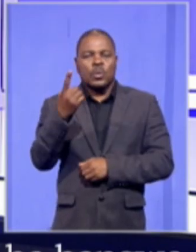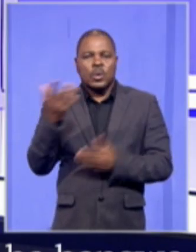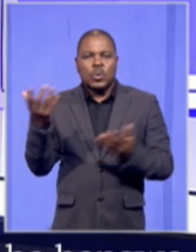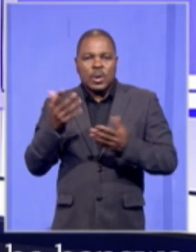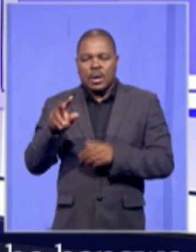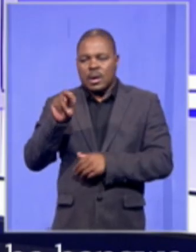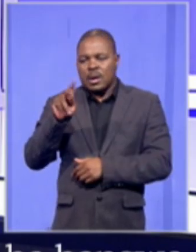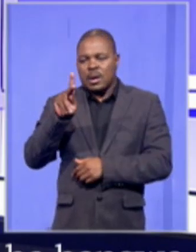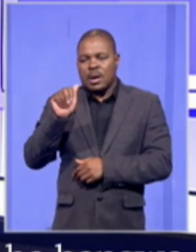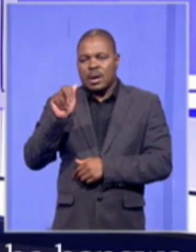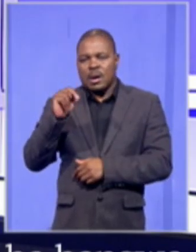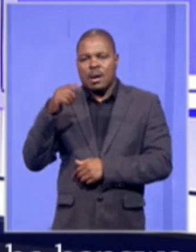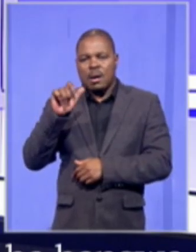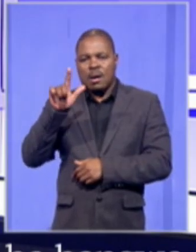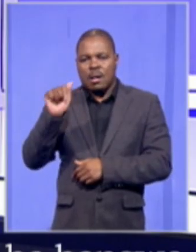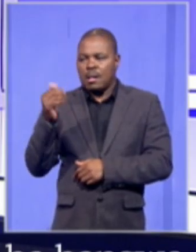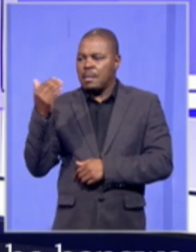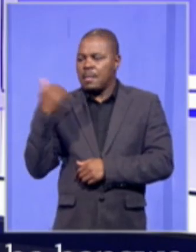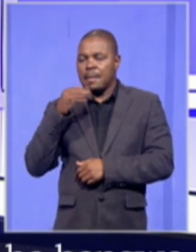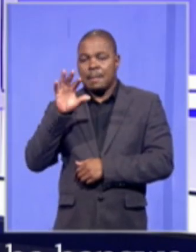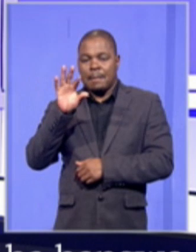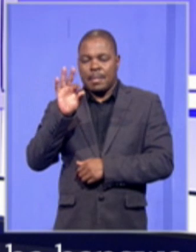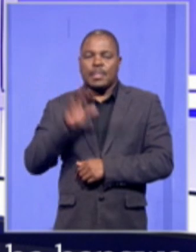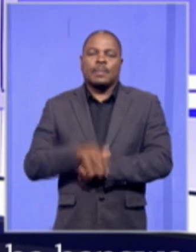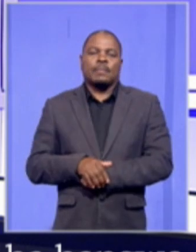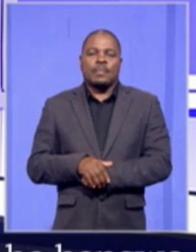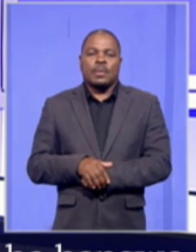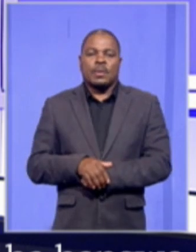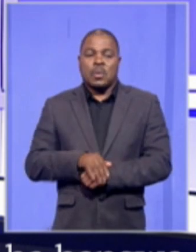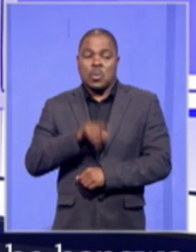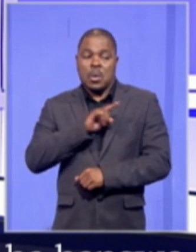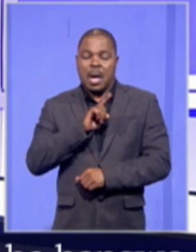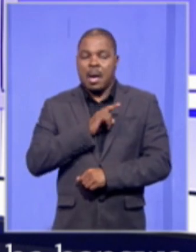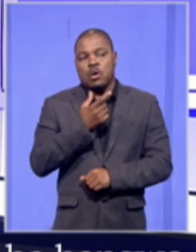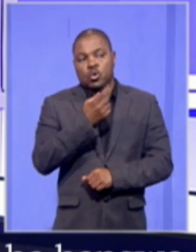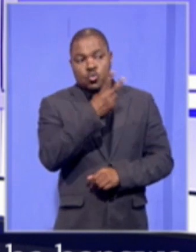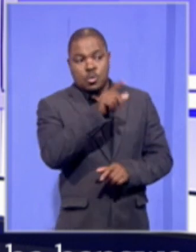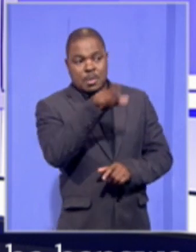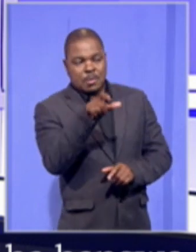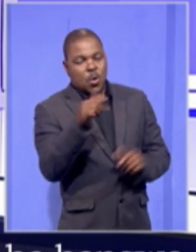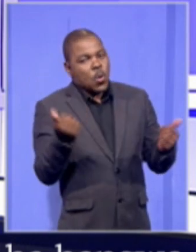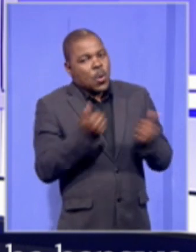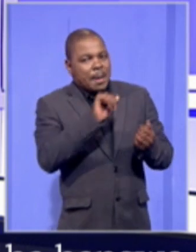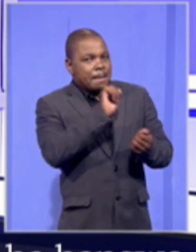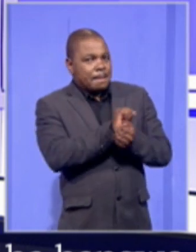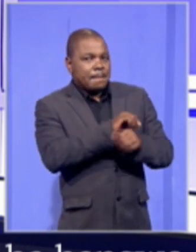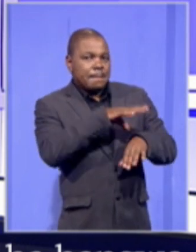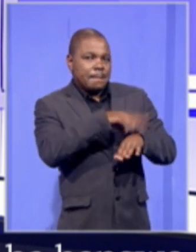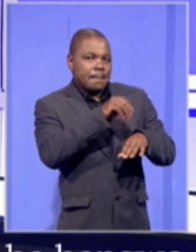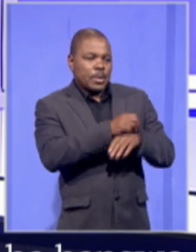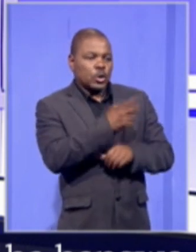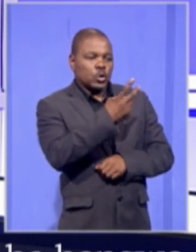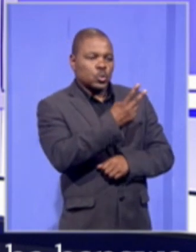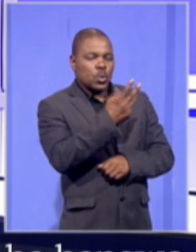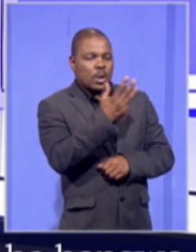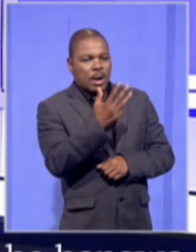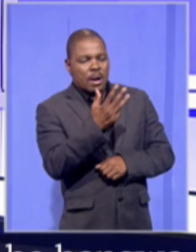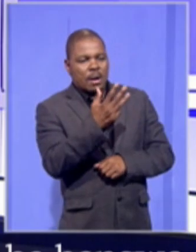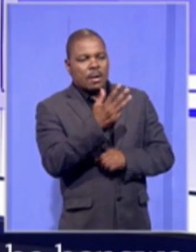sa Nkangala ka mošupologo bošego. Seo se latela go golegwa ga bagonlo la ba bangwe ba babedi ba magareng ga mengwaga e 29